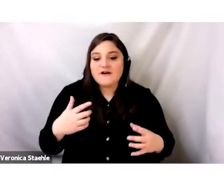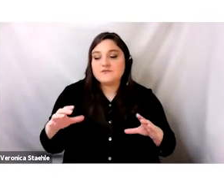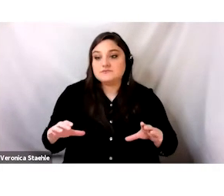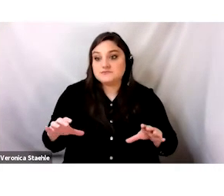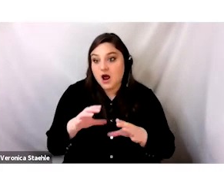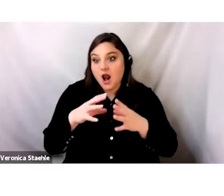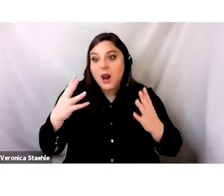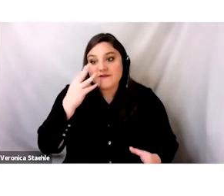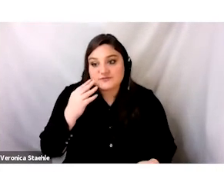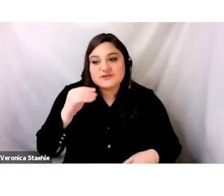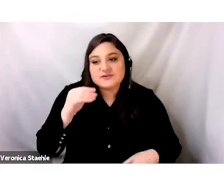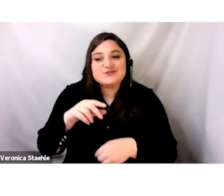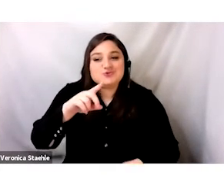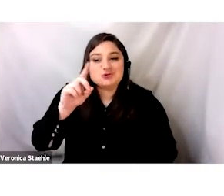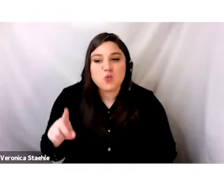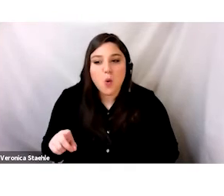United States.